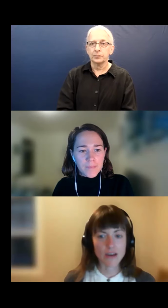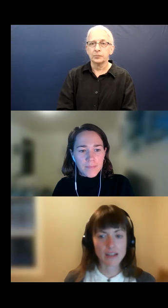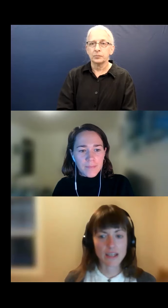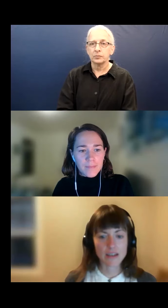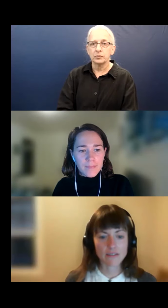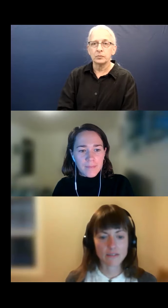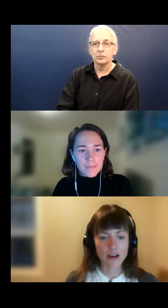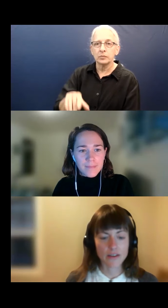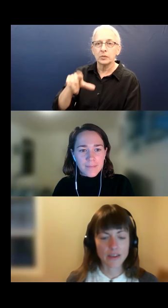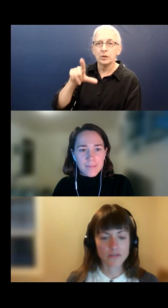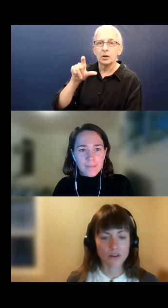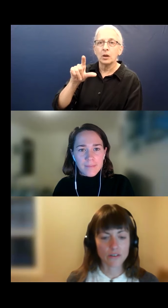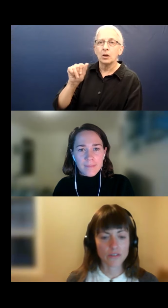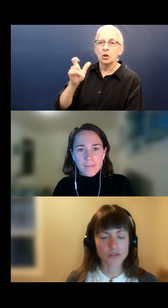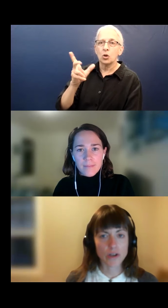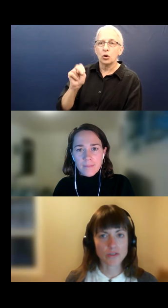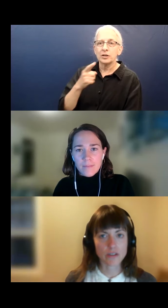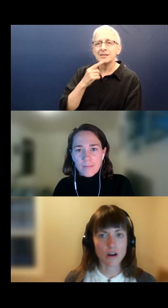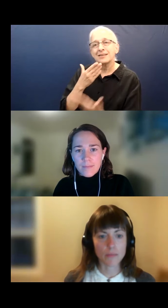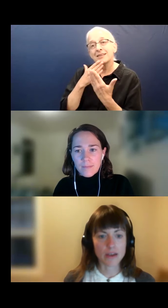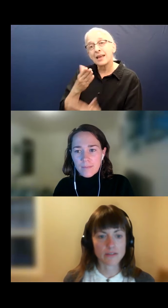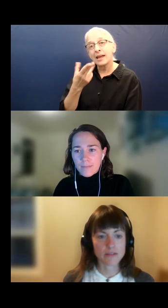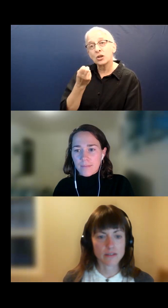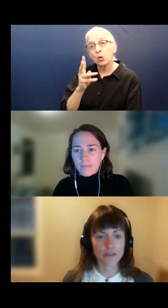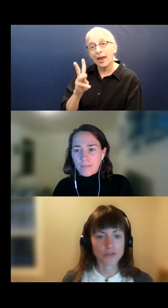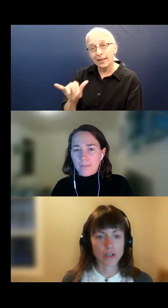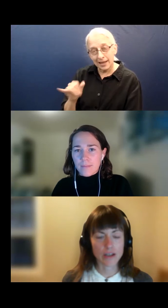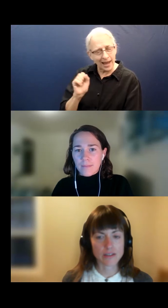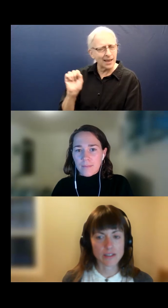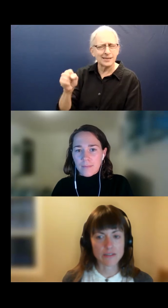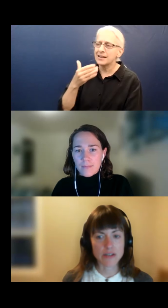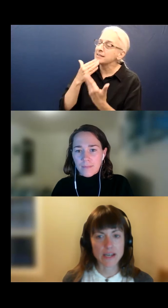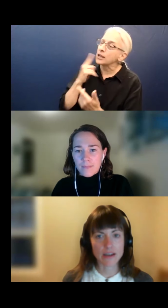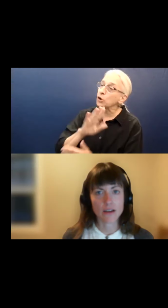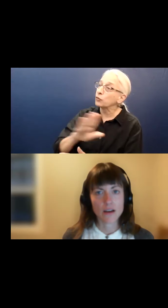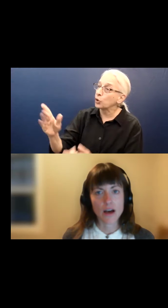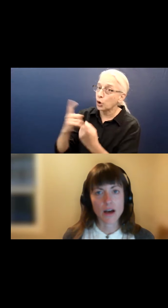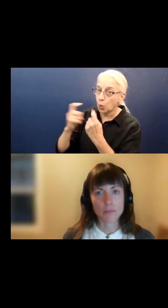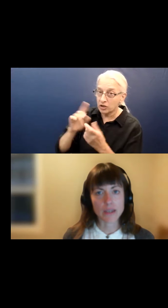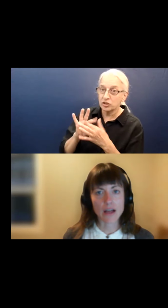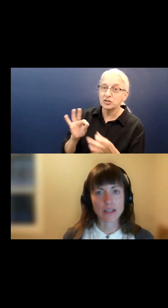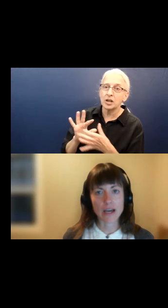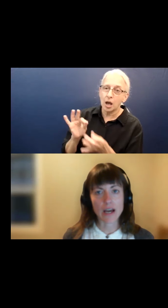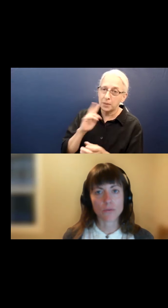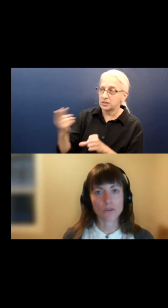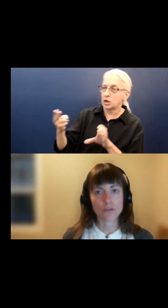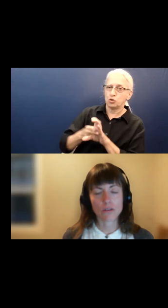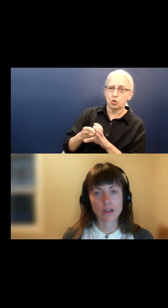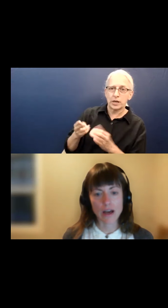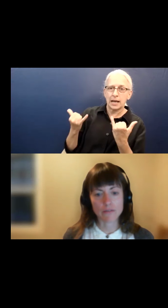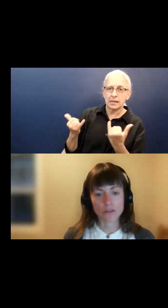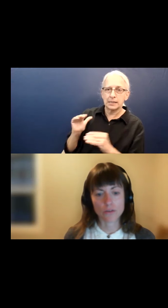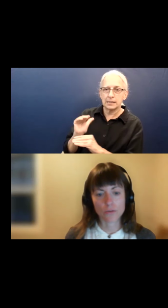Thank you, Haley. Thanks for all of those questions and comments. Thank you for joining us this evening. Kelly, I